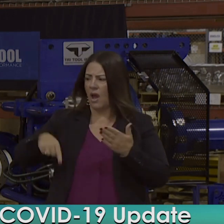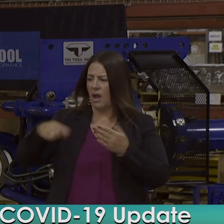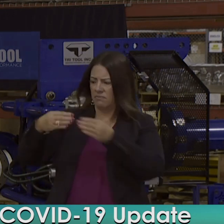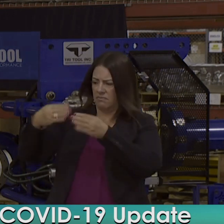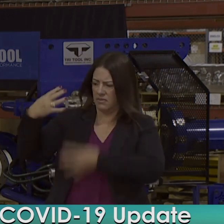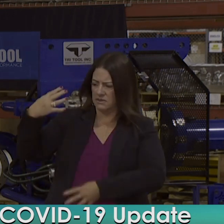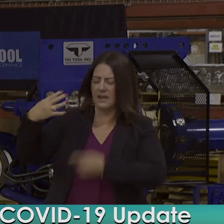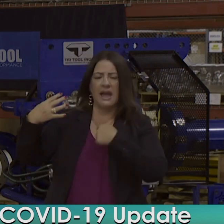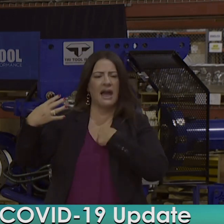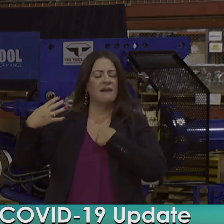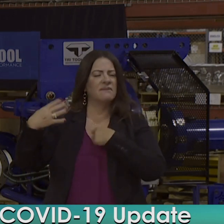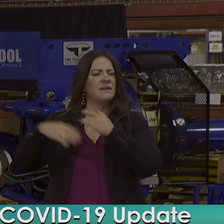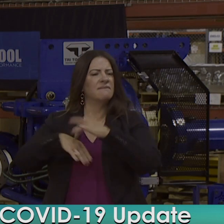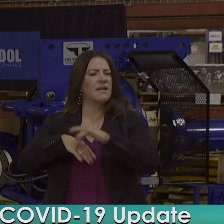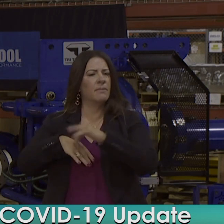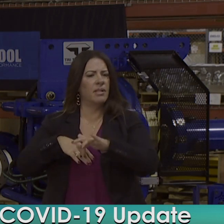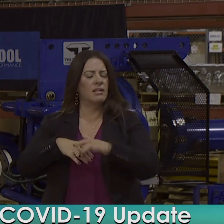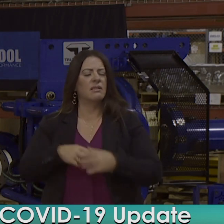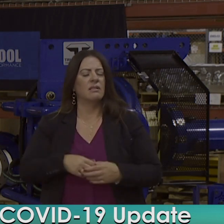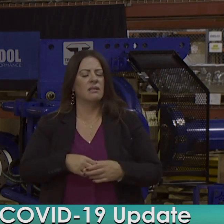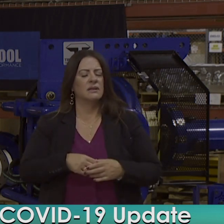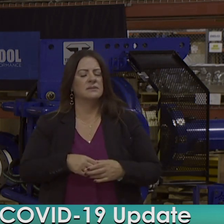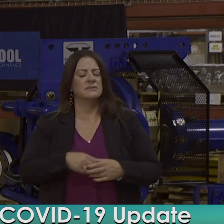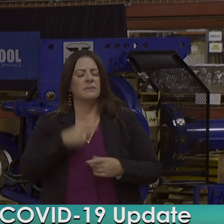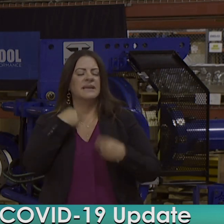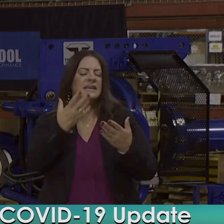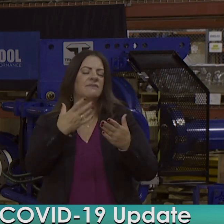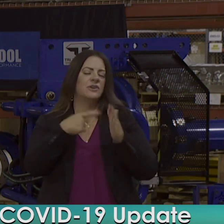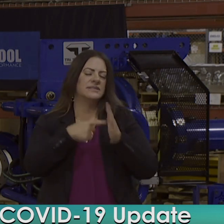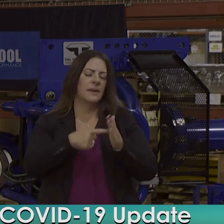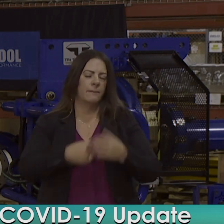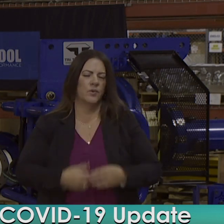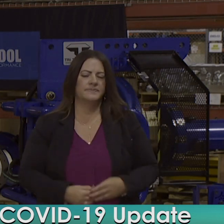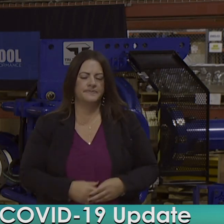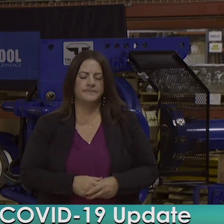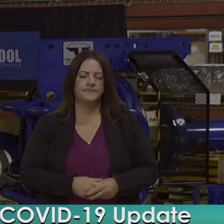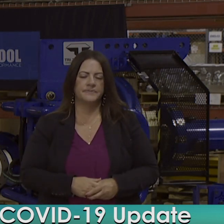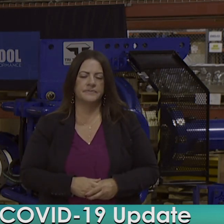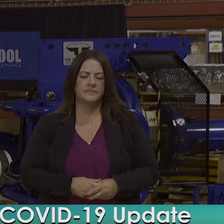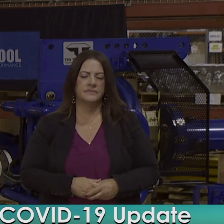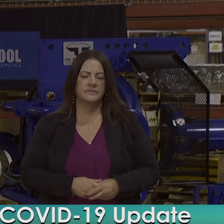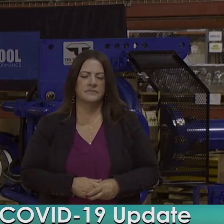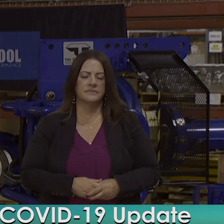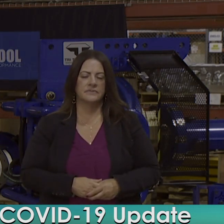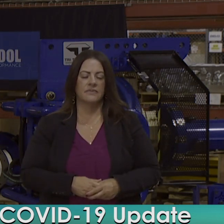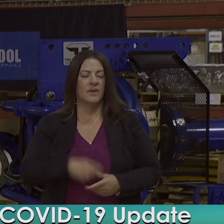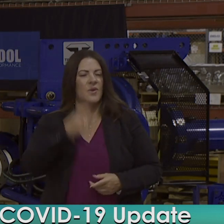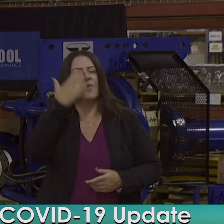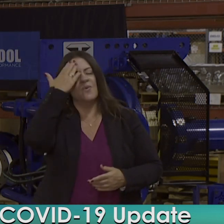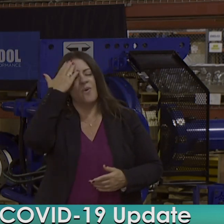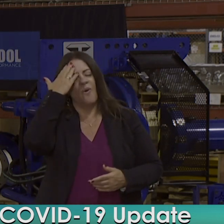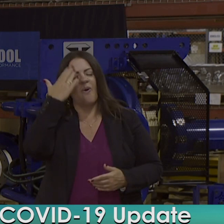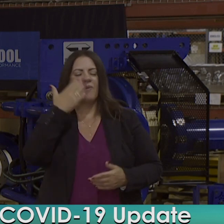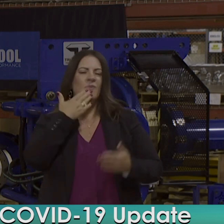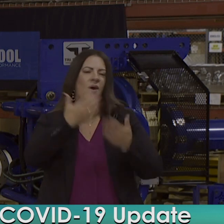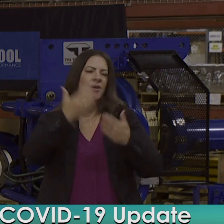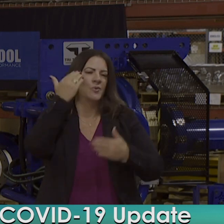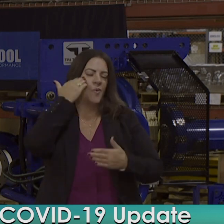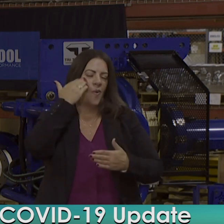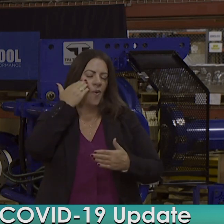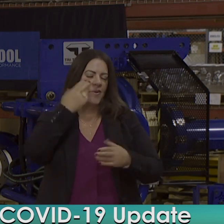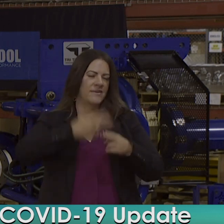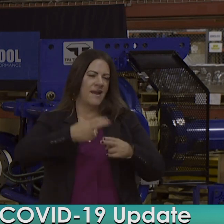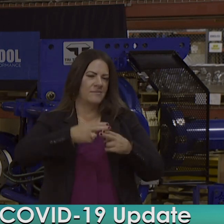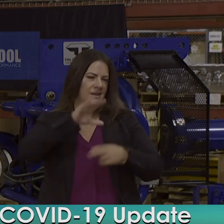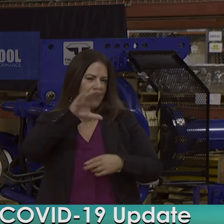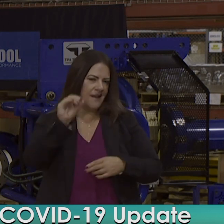those that have been vetted through this site. Let me give you some specific examples. One of the most well-known sunglass